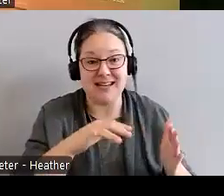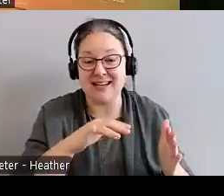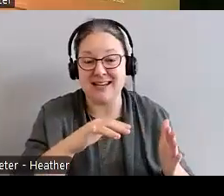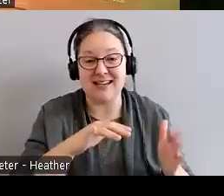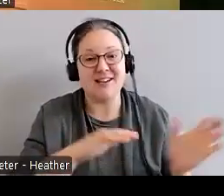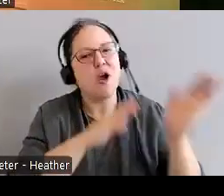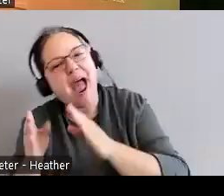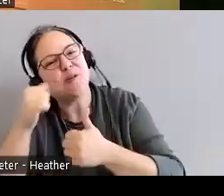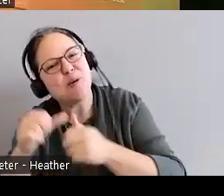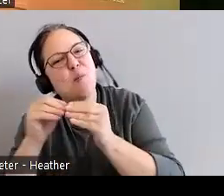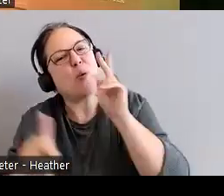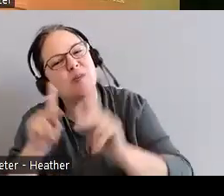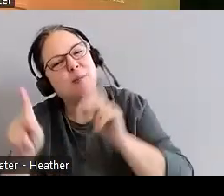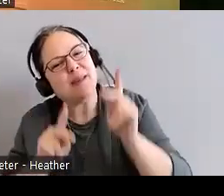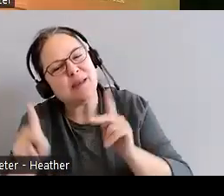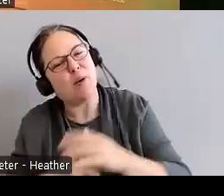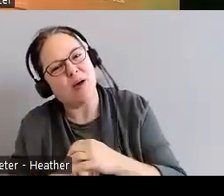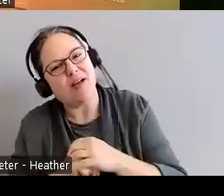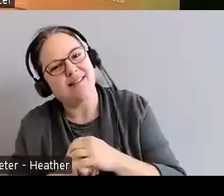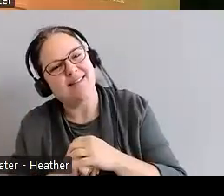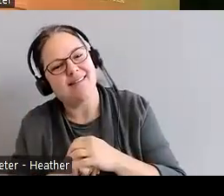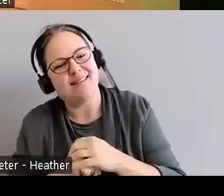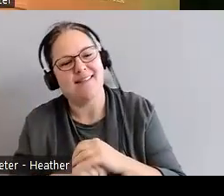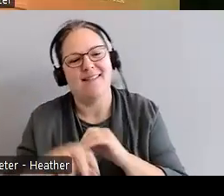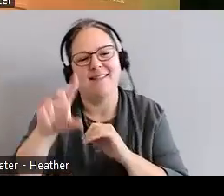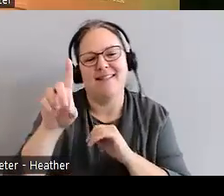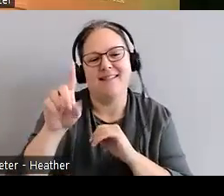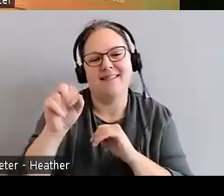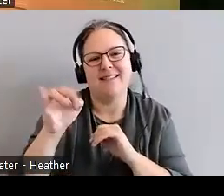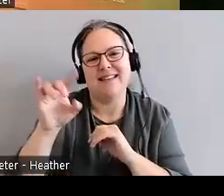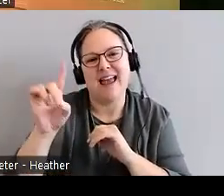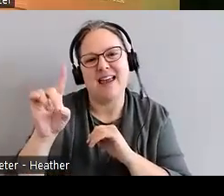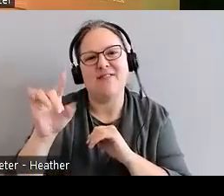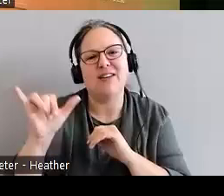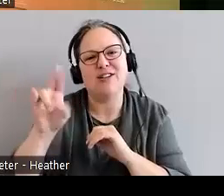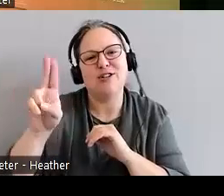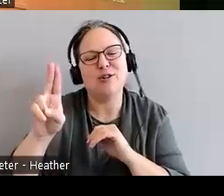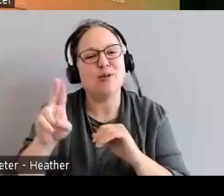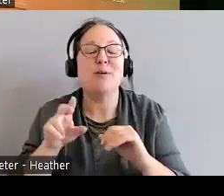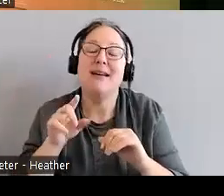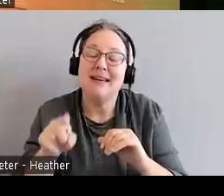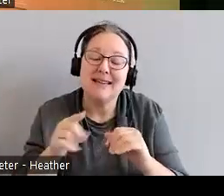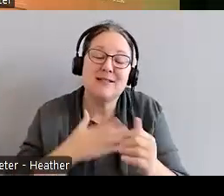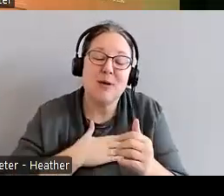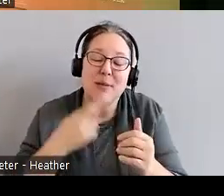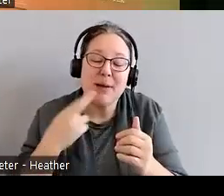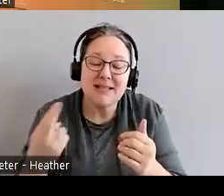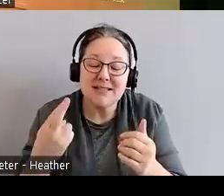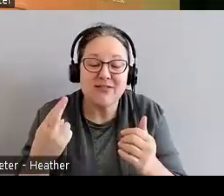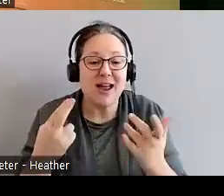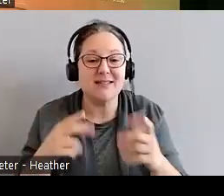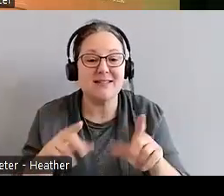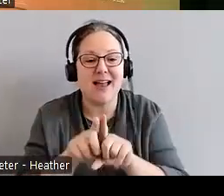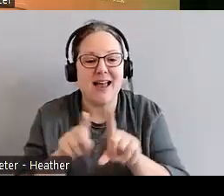that I worked with. David Yu, one of my best friends, who was a cardiac surgery chief at Yale, and Fritz Sieber, who was an